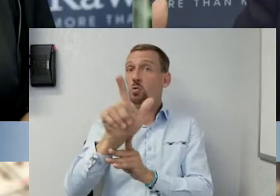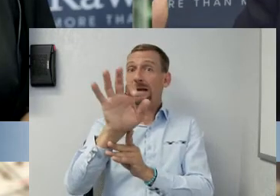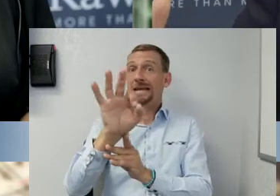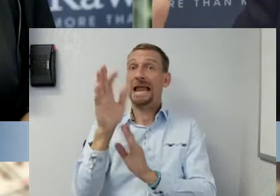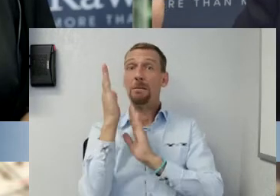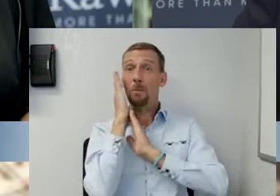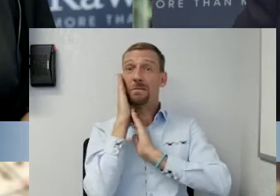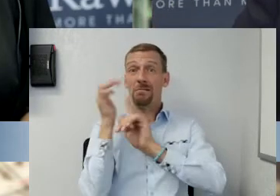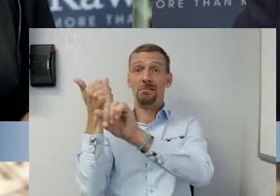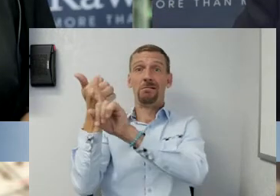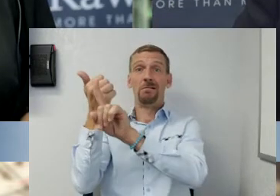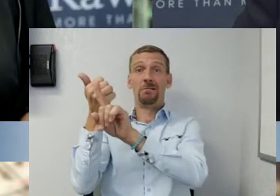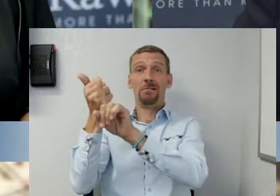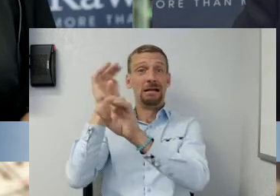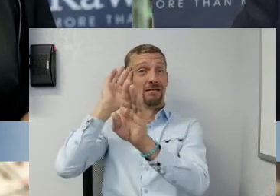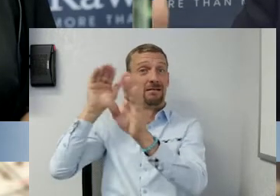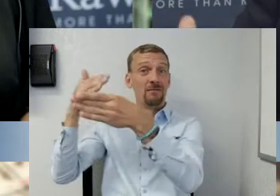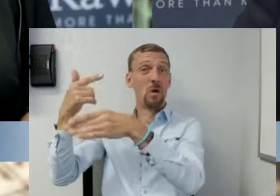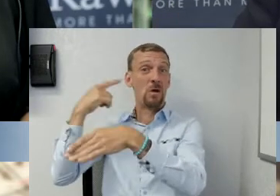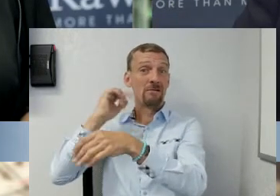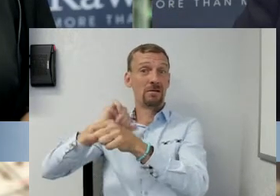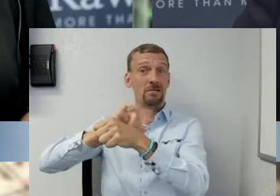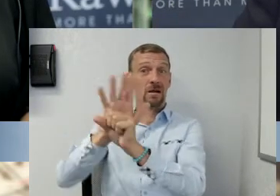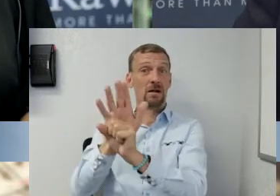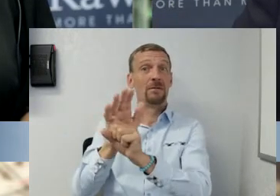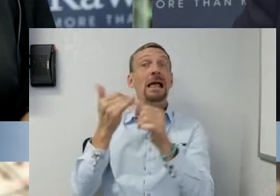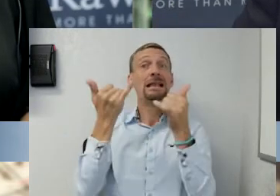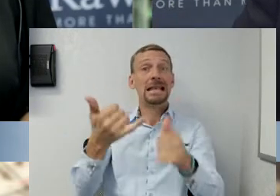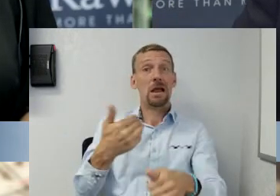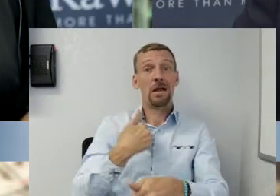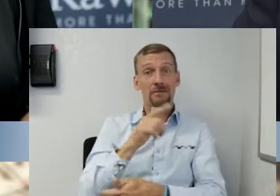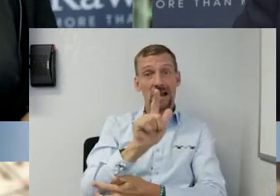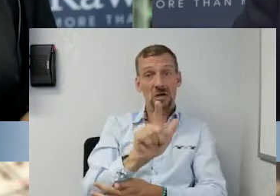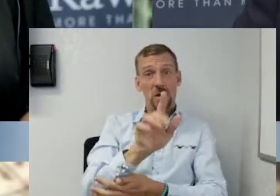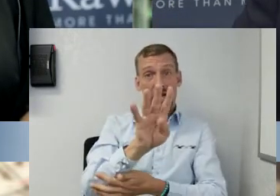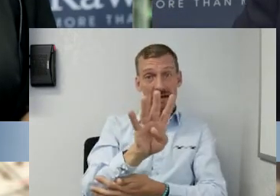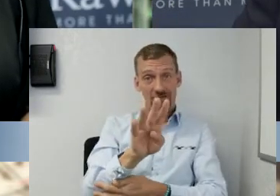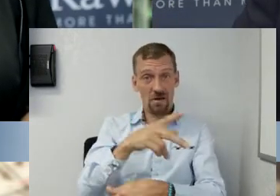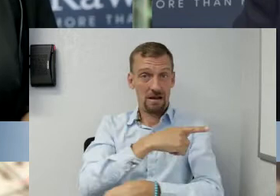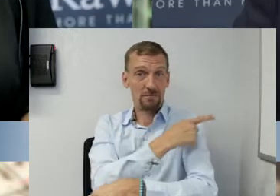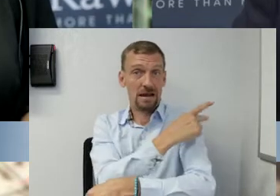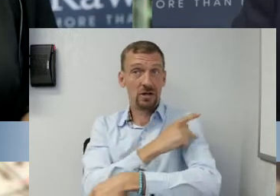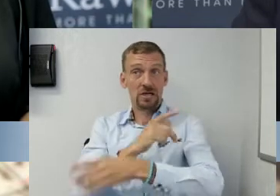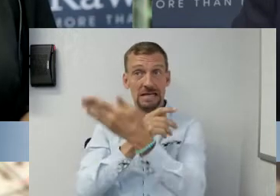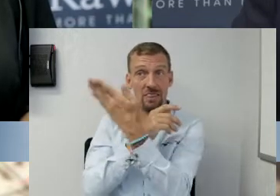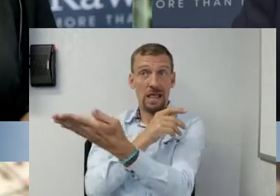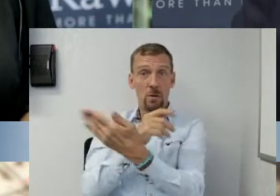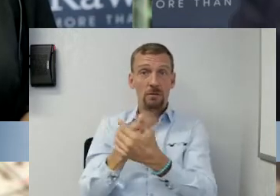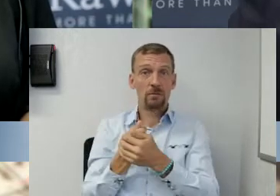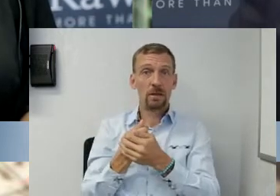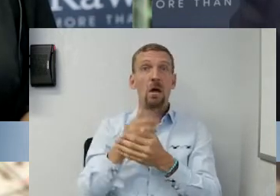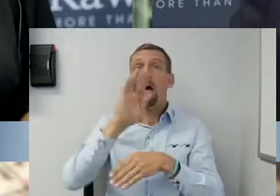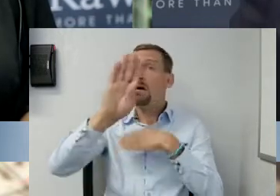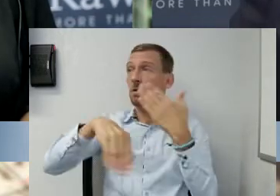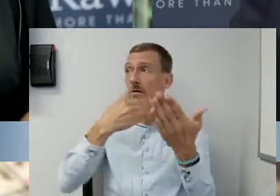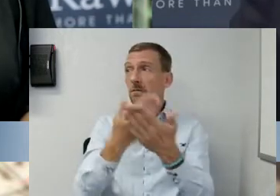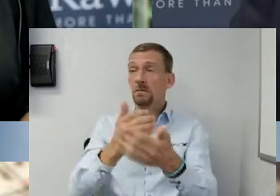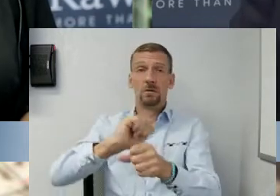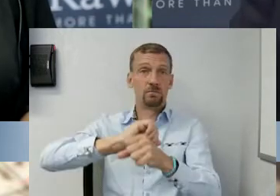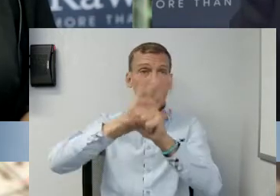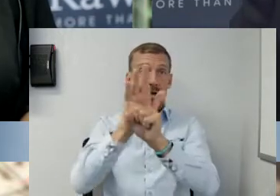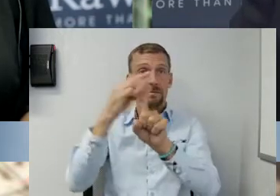that we dedicated to COVID patients, there are 24 patients on that unit right now. They're all COVID